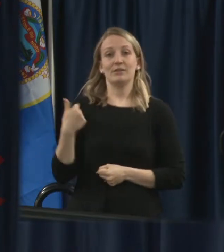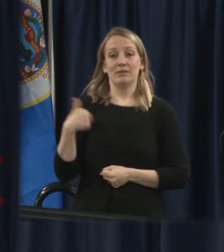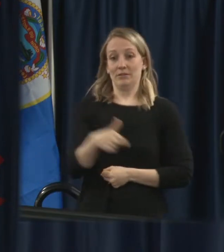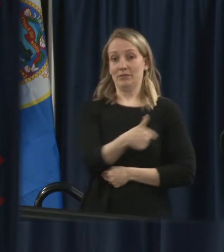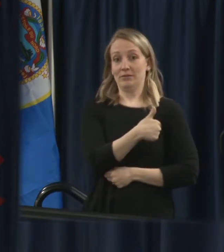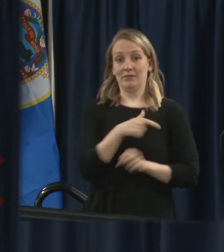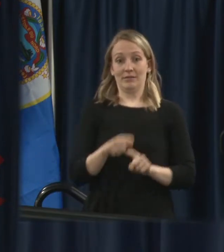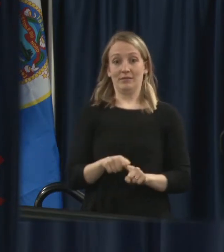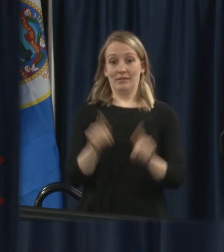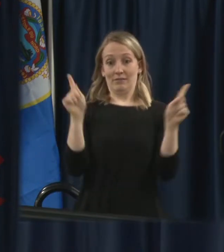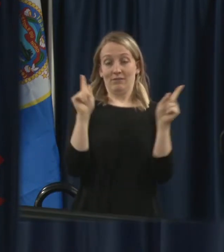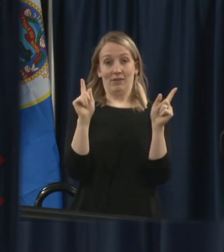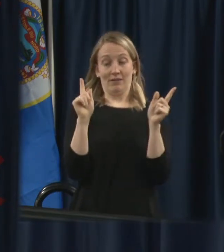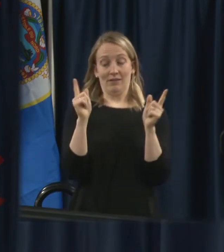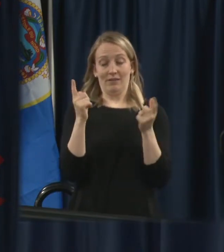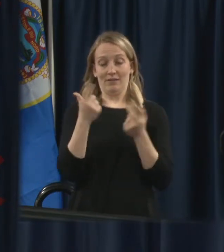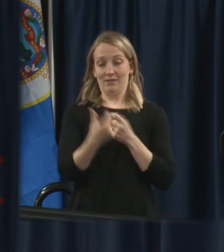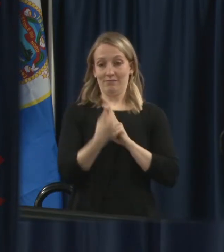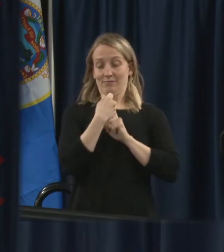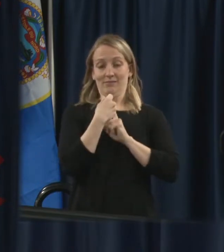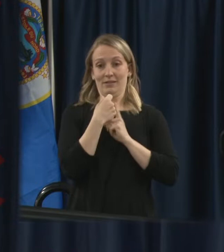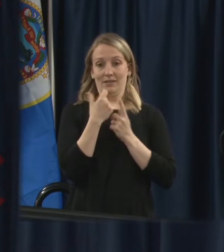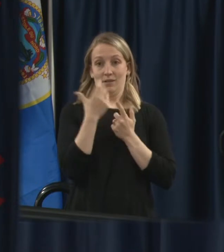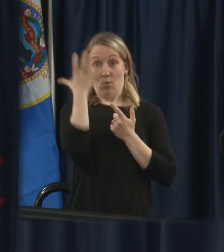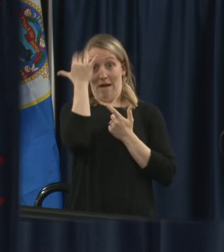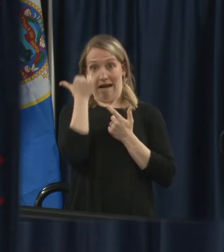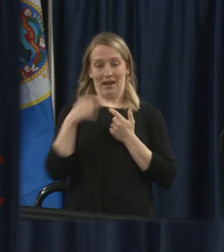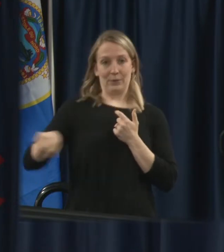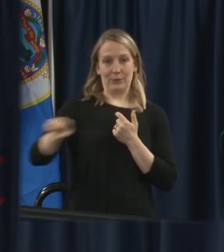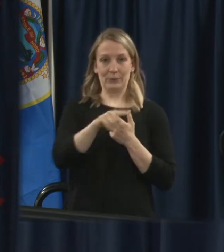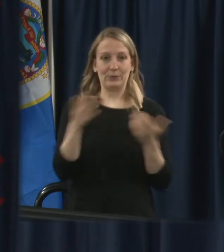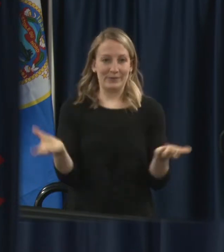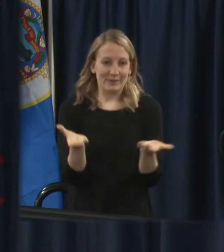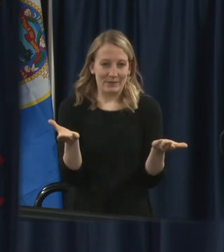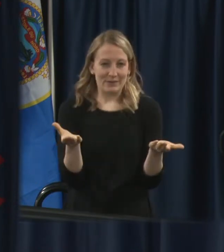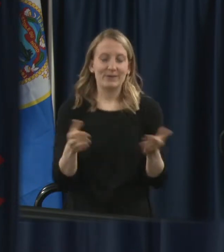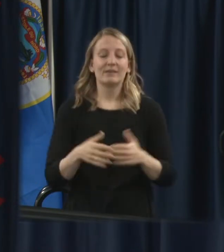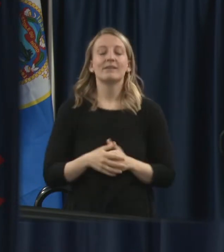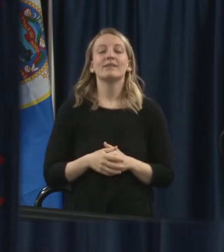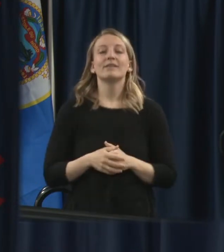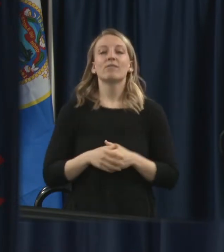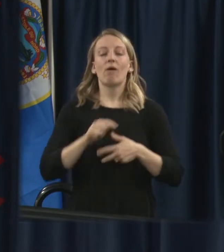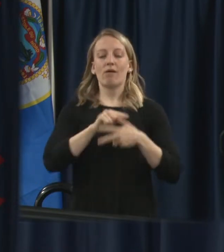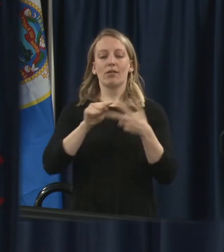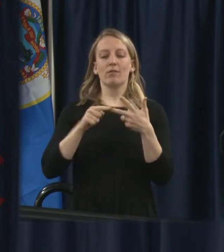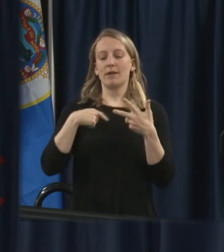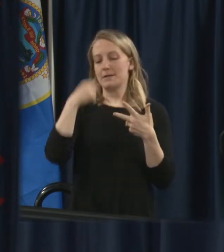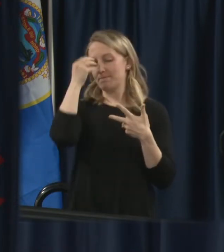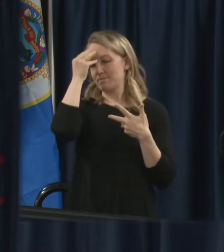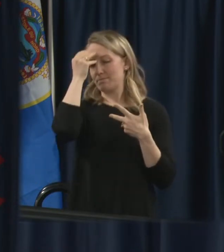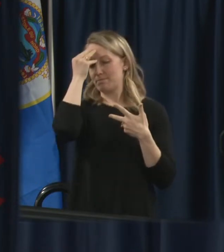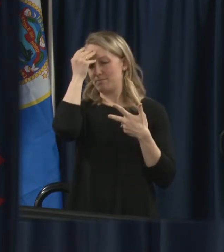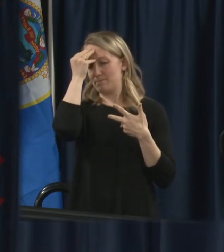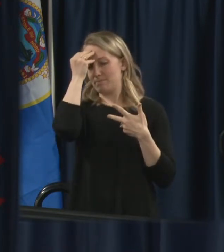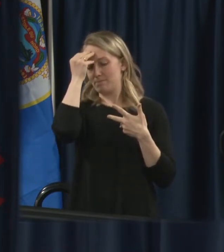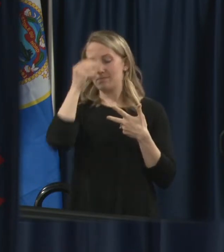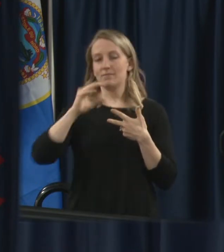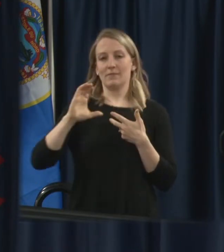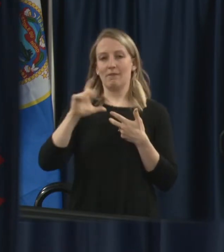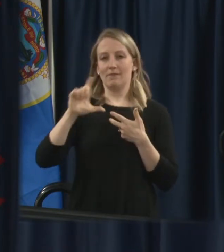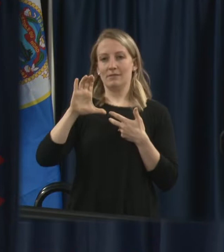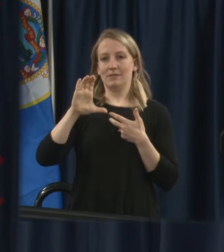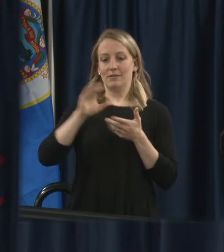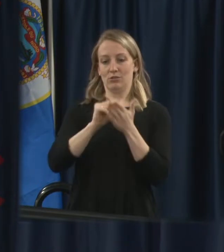because you were here. So there are three things that, as I think about this year, that we've learned from